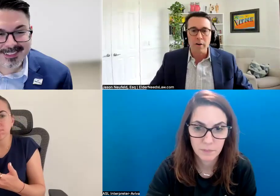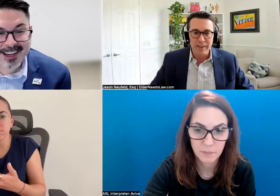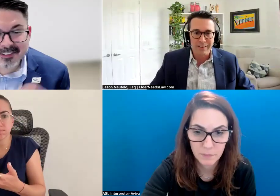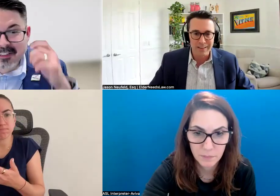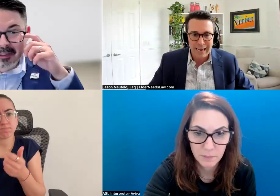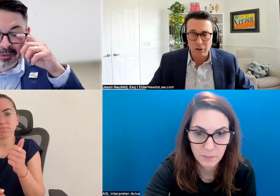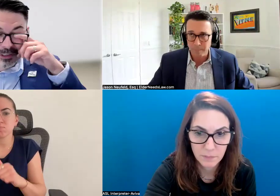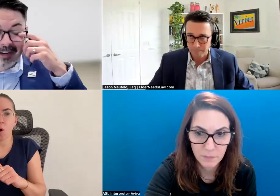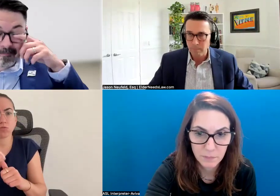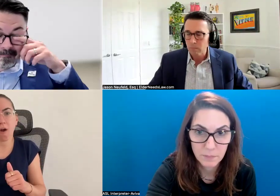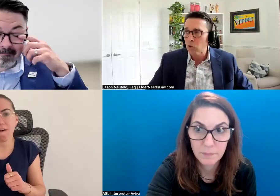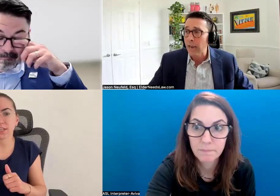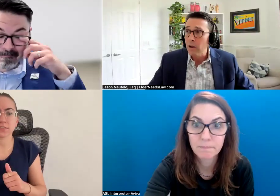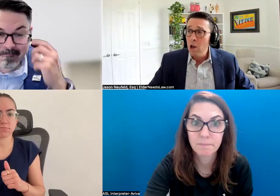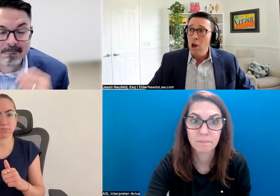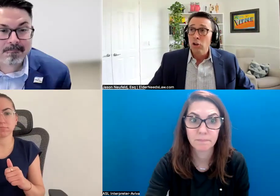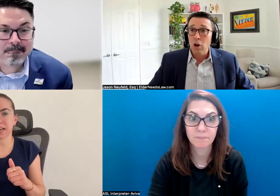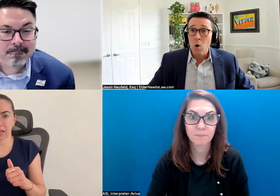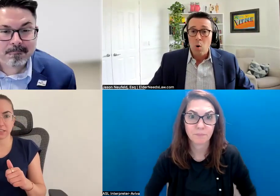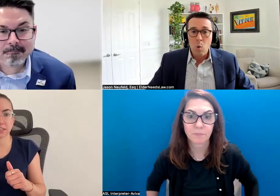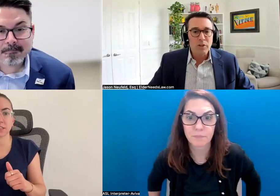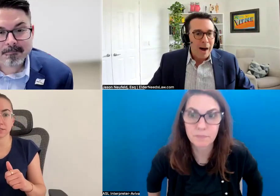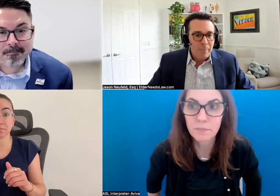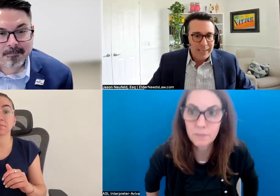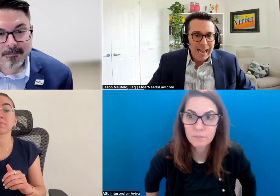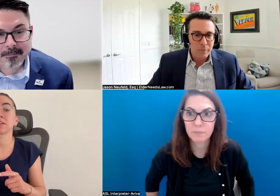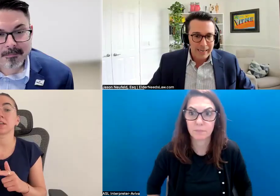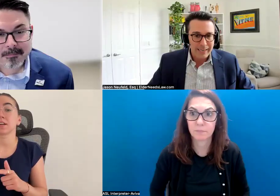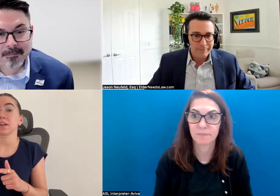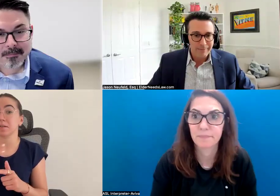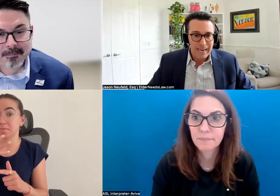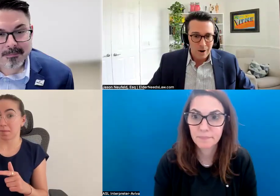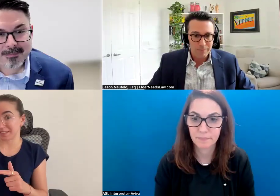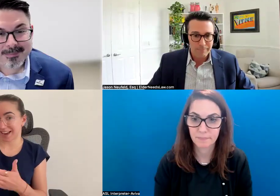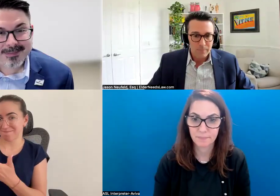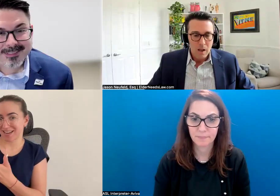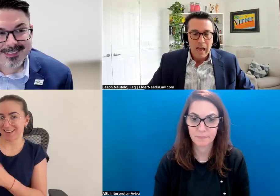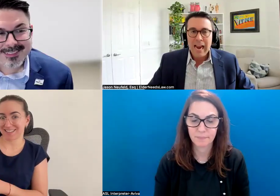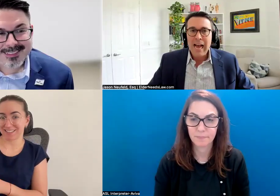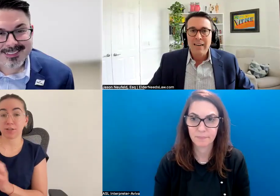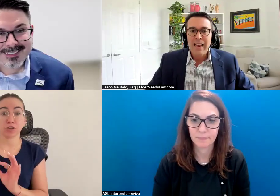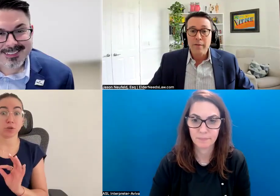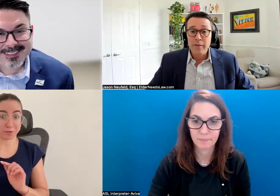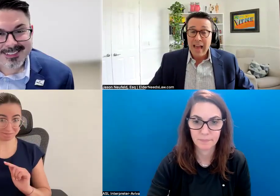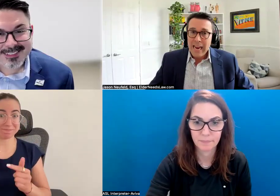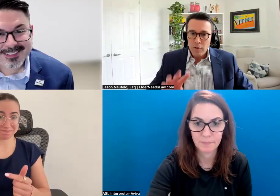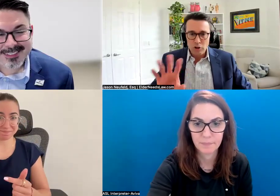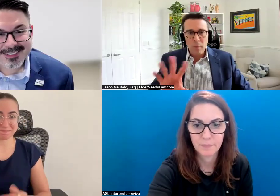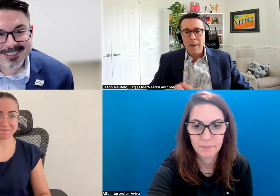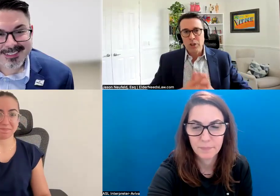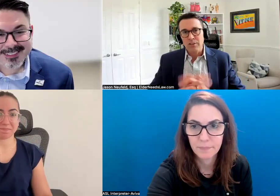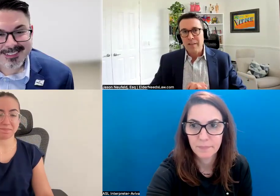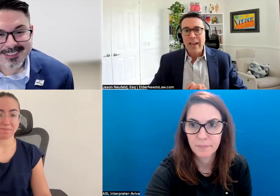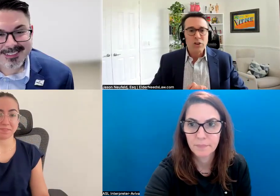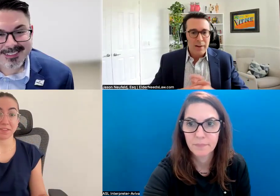most often the case. Yeah. Yeah. So, well, it's mom and dad's money now. And if there's